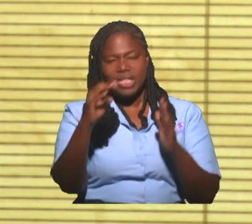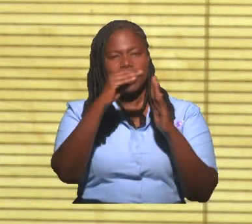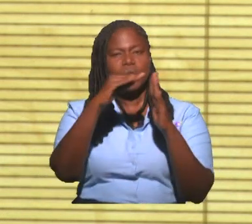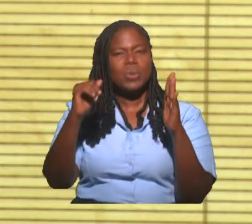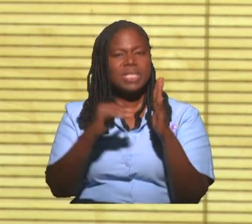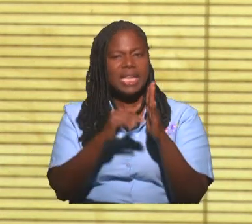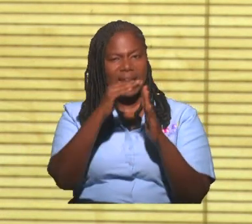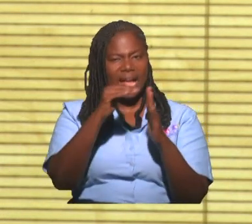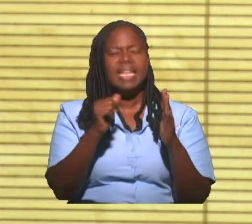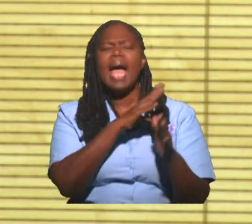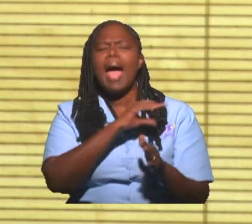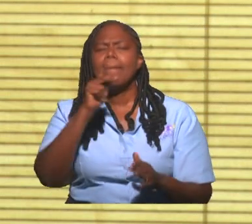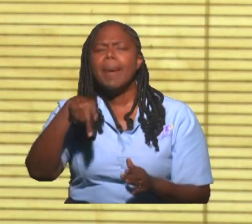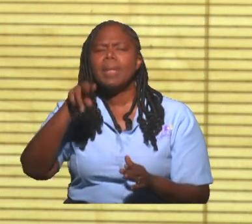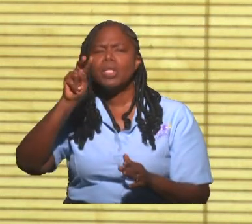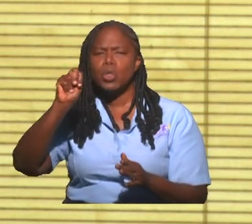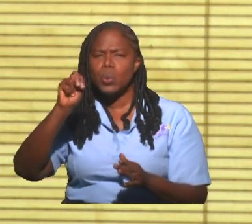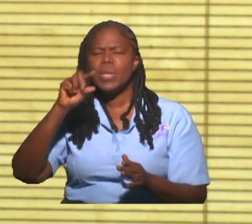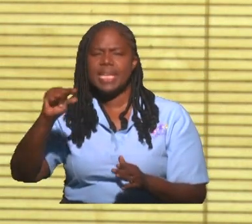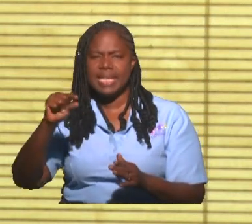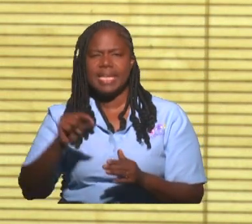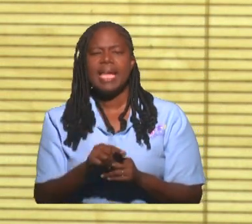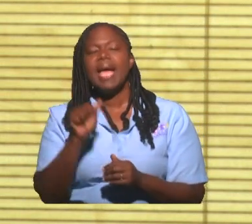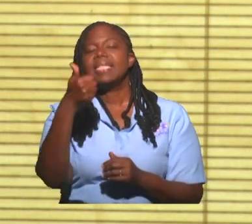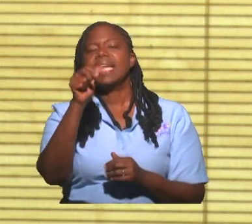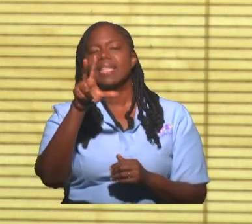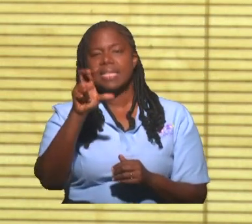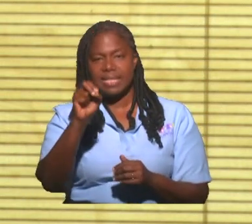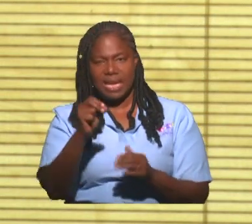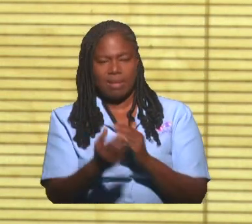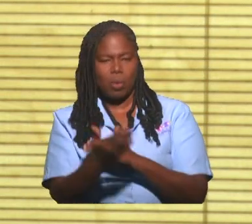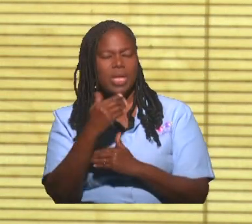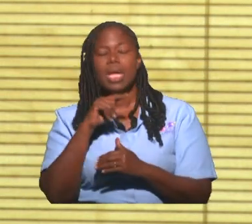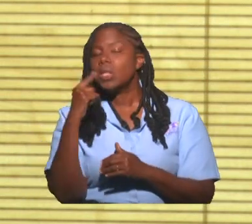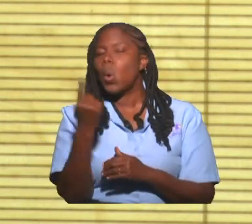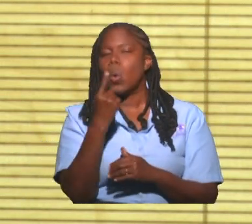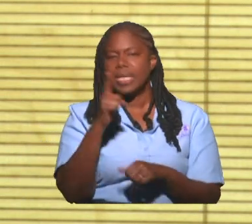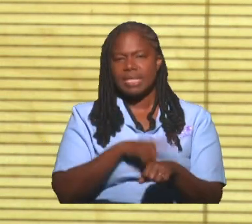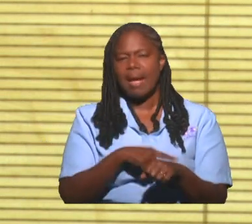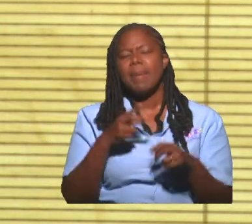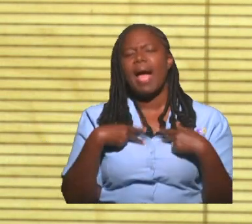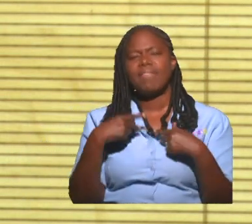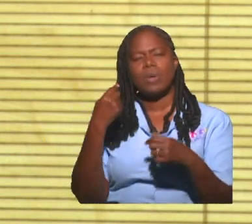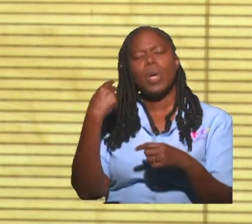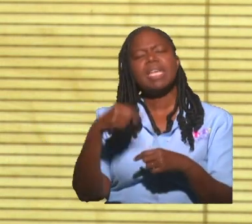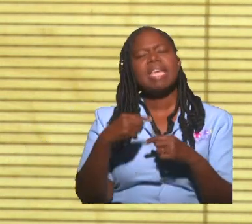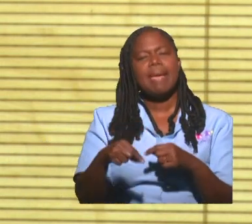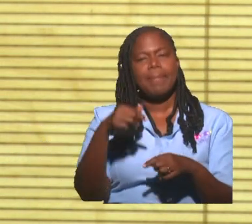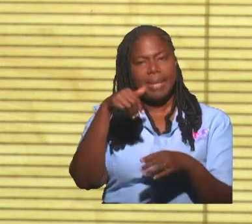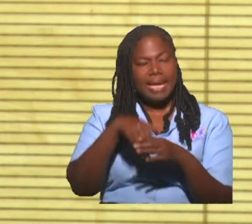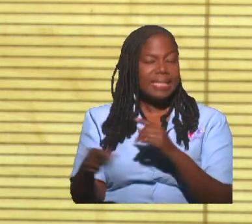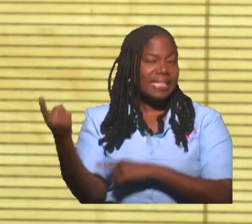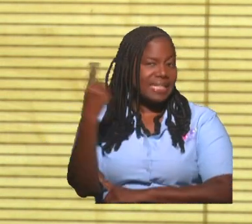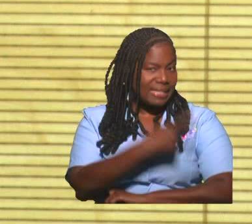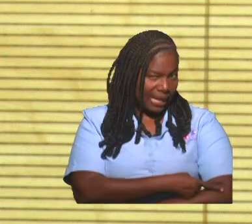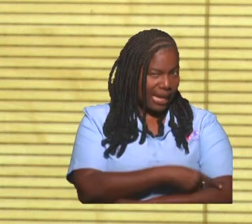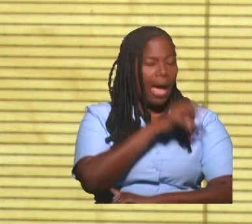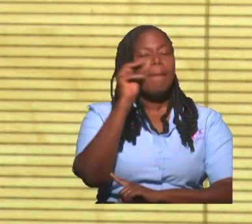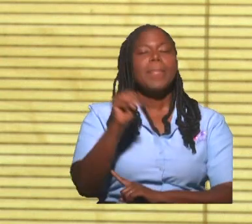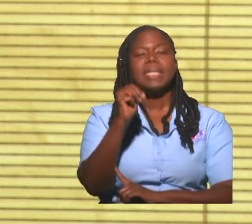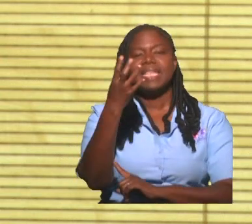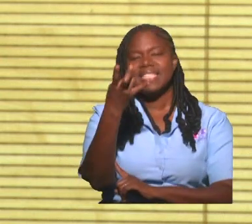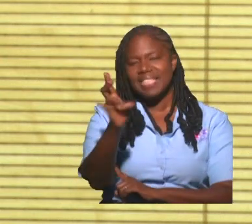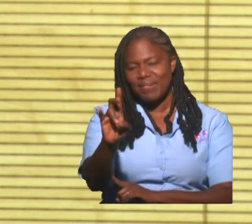and Papua New Guinea at 10:30 a.m. in the morning. That's the only day game, as you know, we are having. That's on Monday the 17th at 10:30